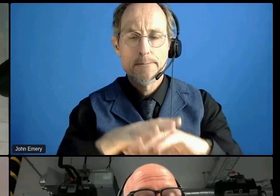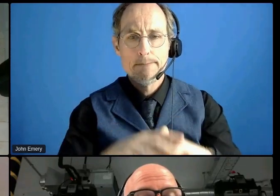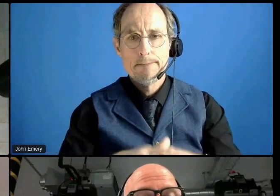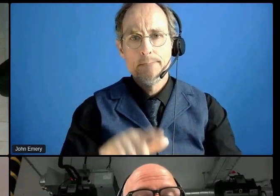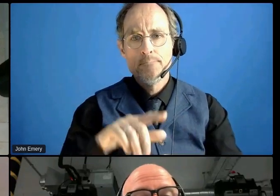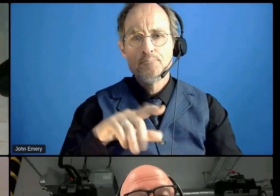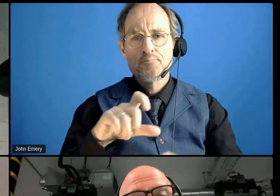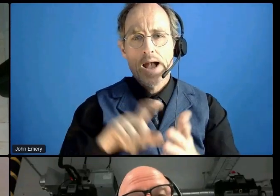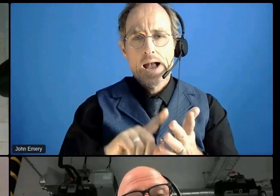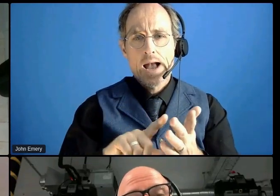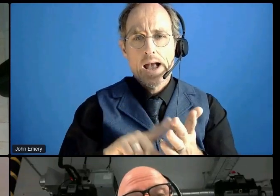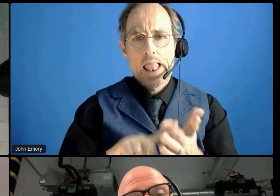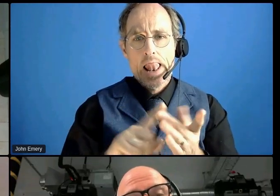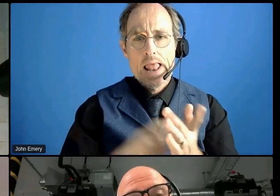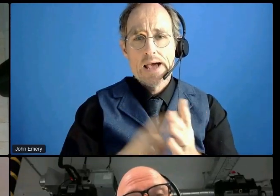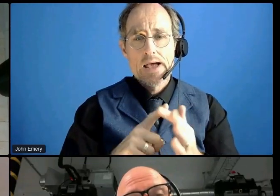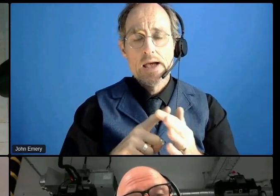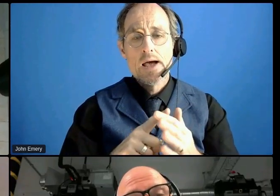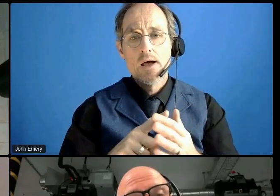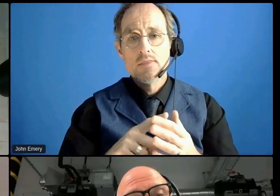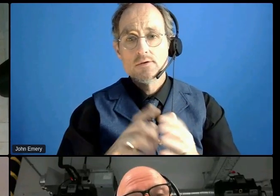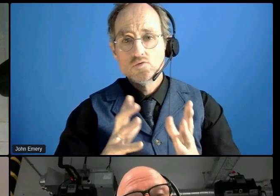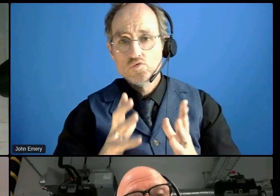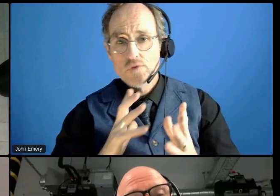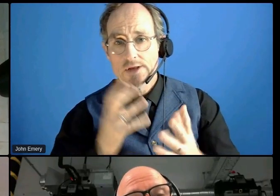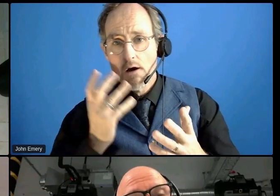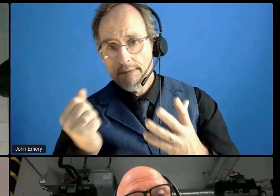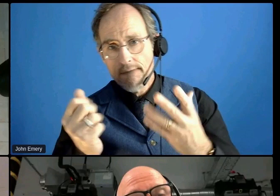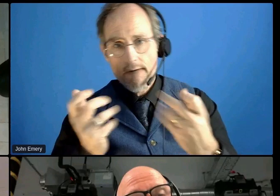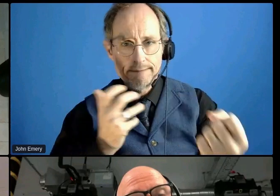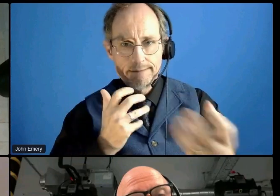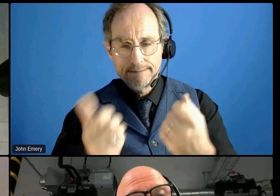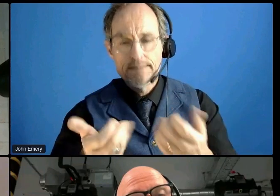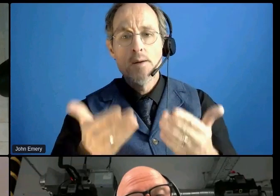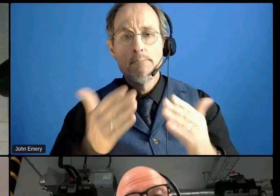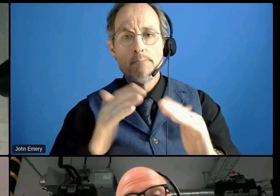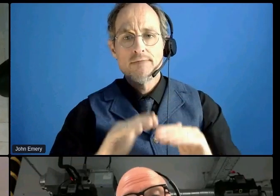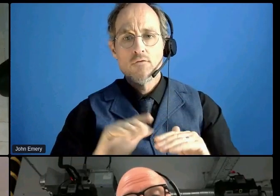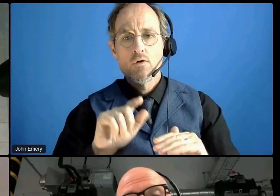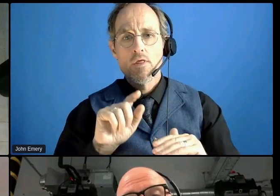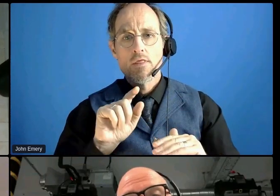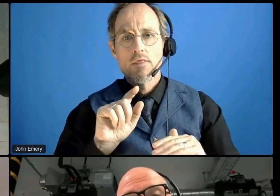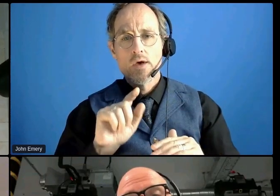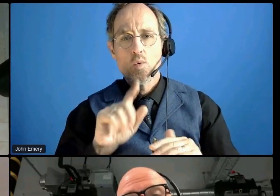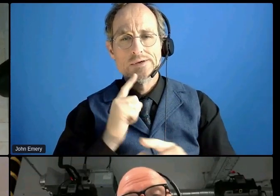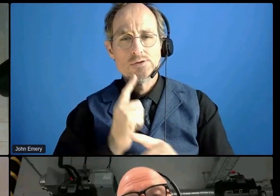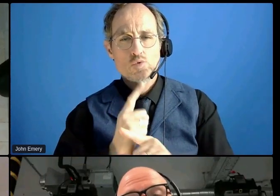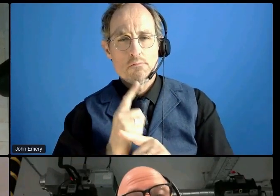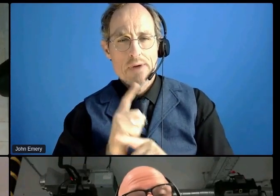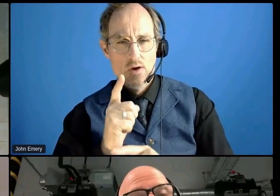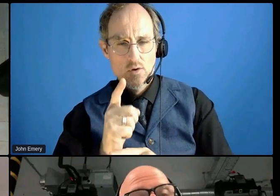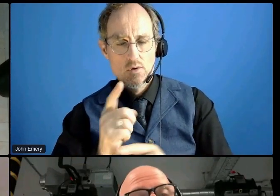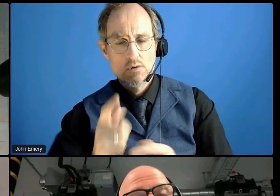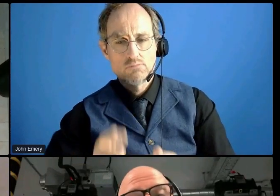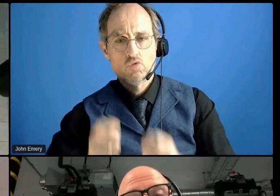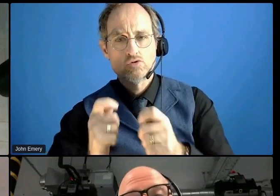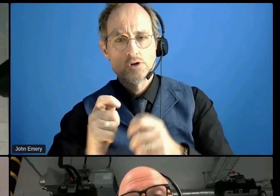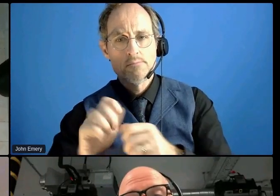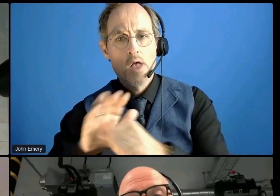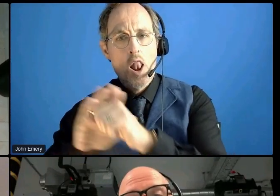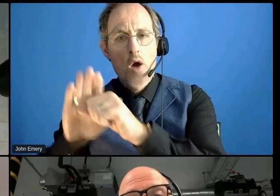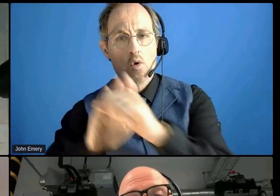journey process who are not being catered for, particularly in the divide between the two, and then potentially for legal reasons. But over the